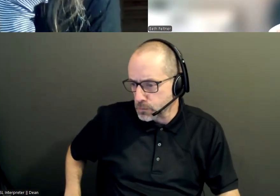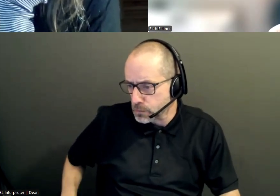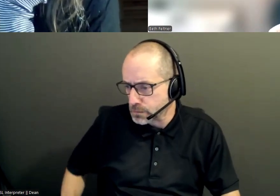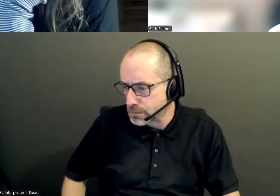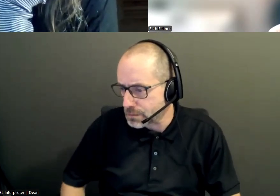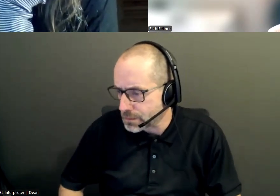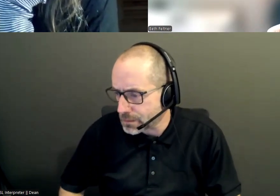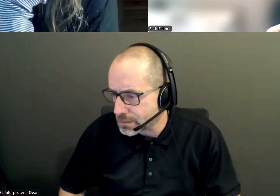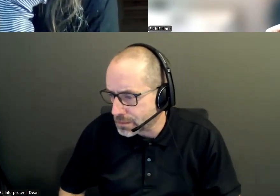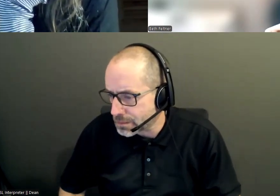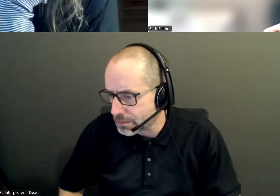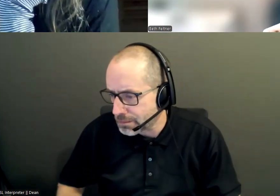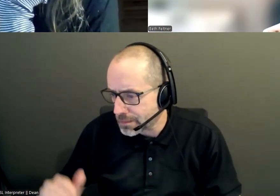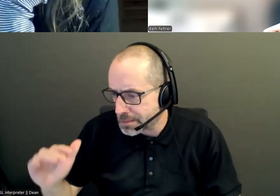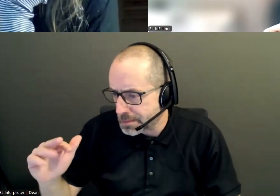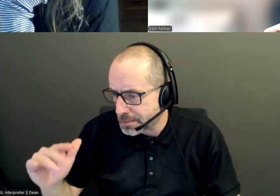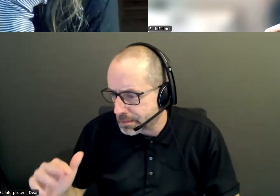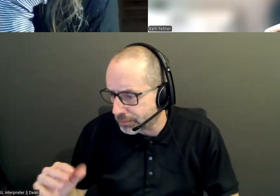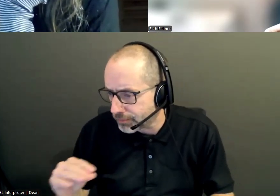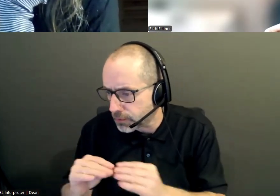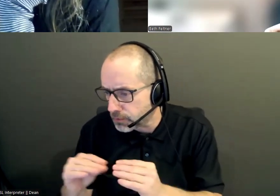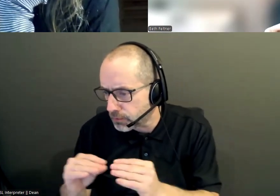I'm just trying to go through some more.